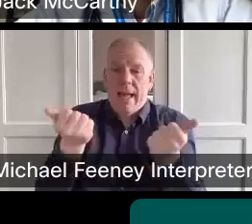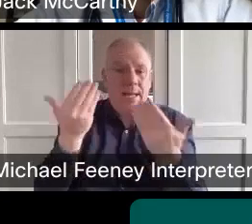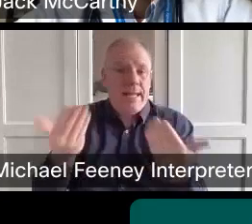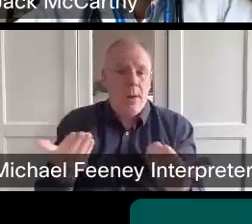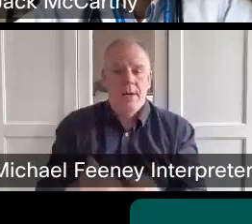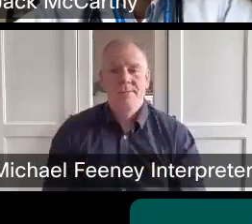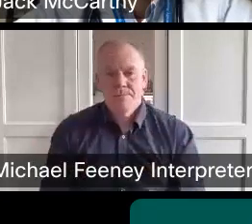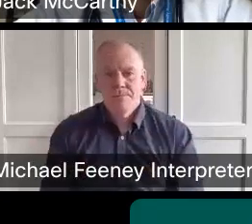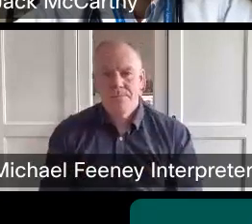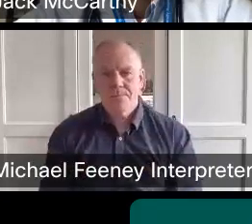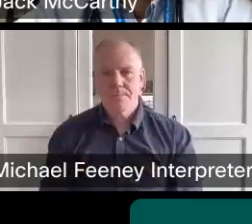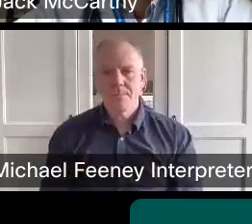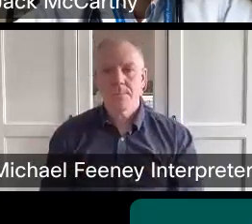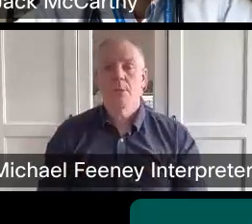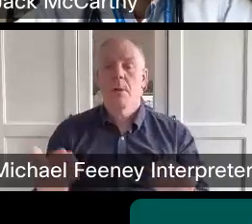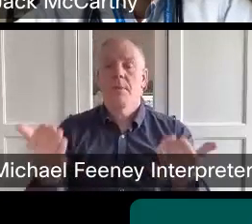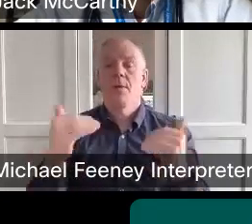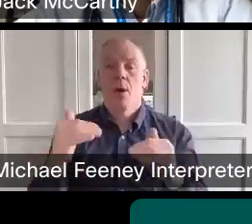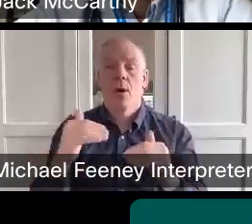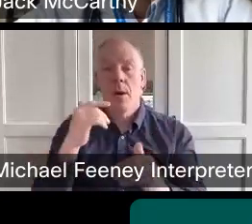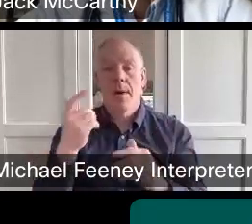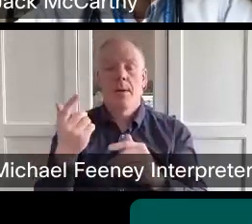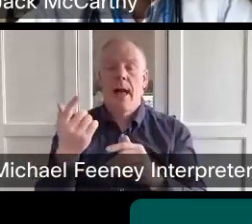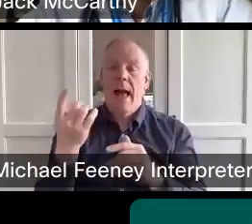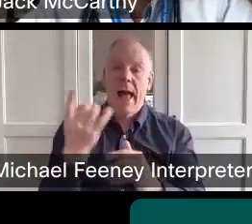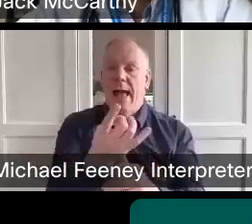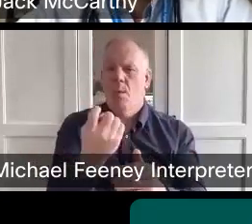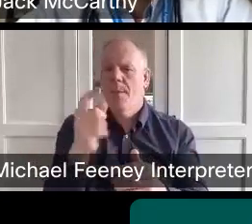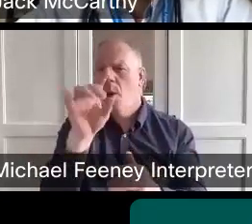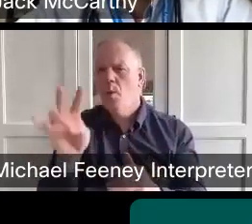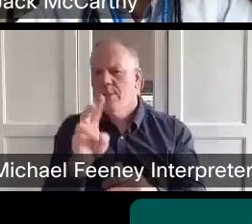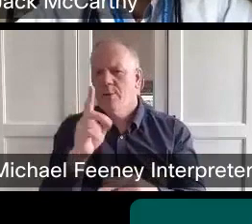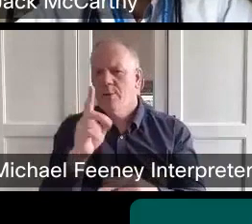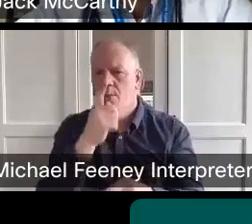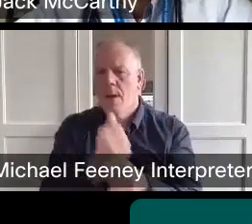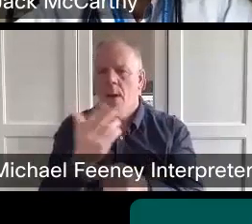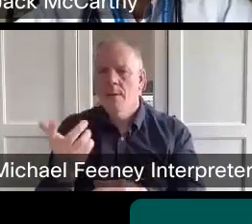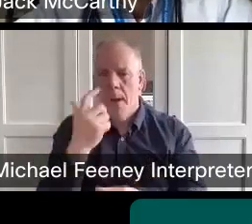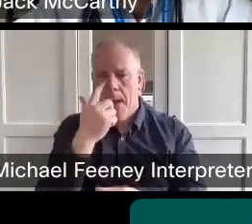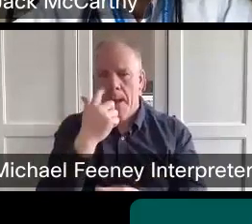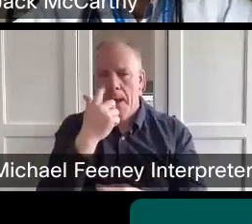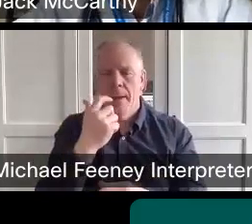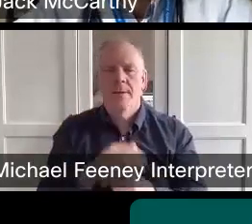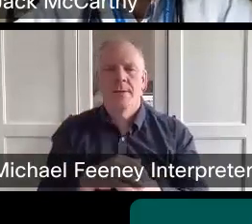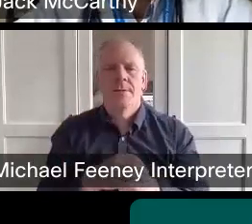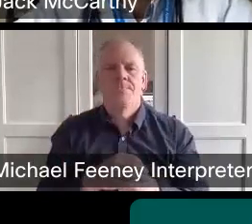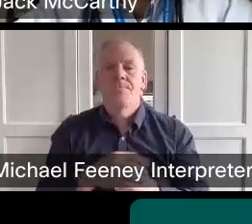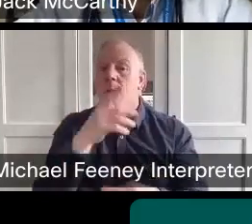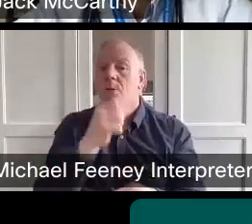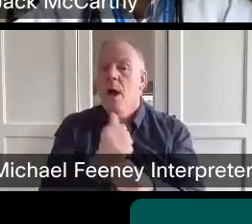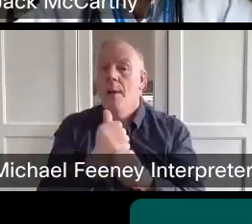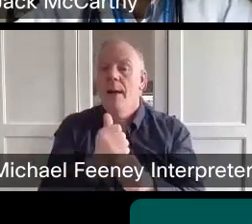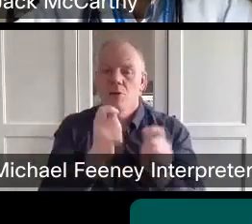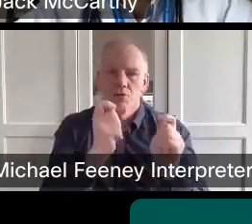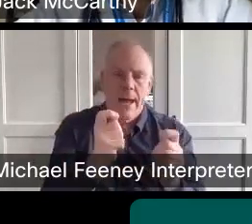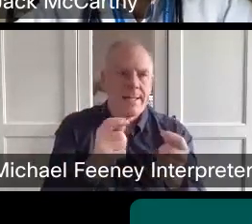Angela. Just maybe before we move on, just might come back just to one other question there in terms of, obviously we talked a lot about training